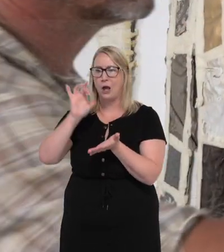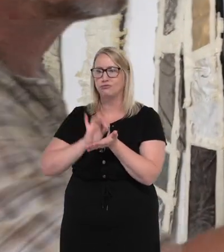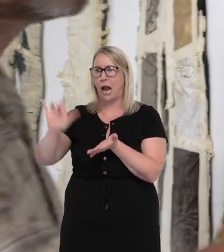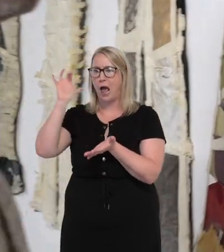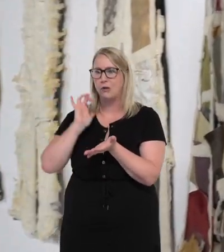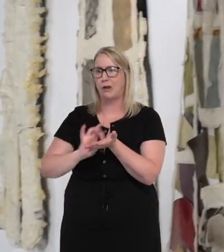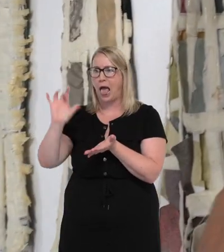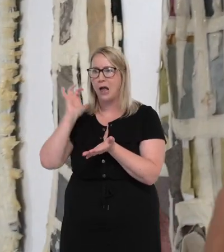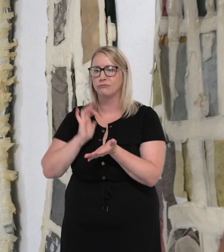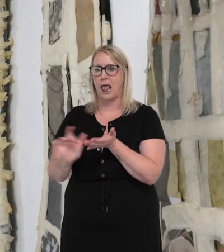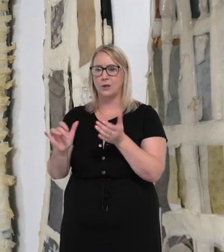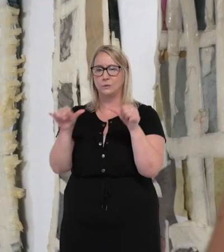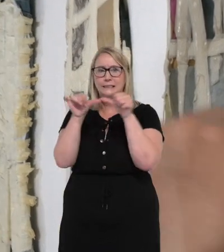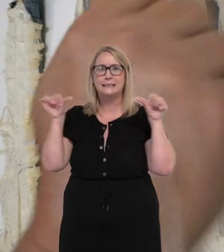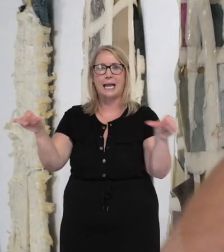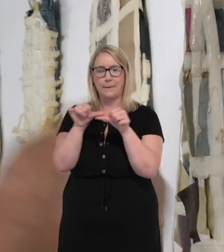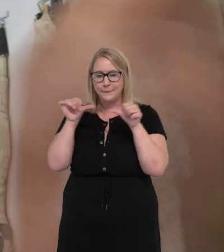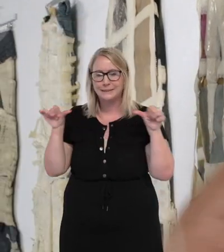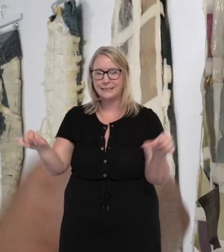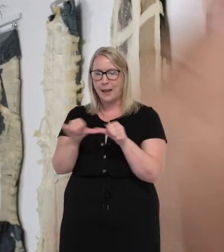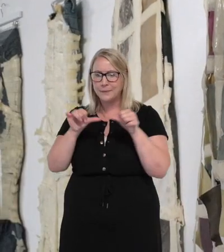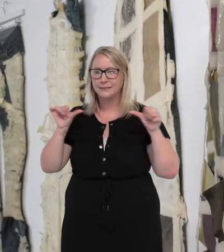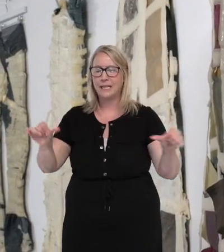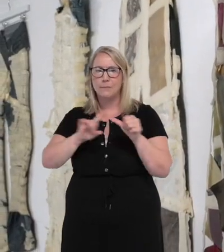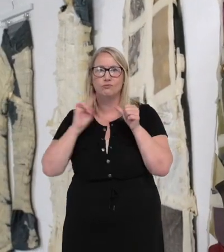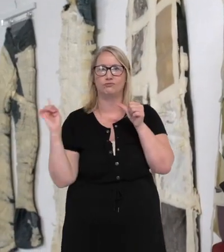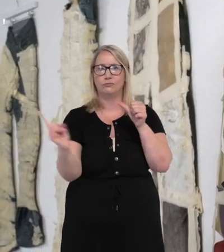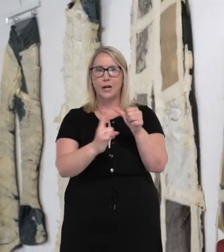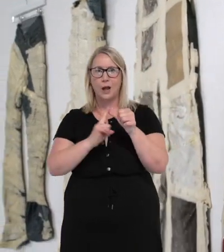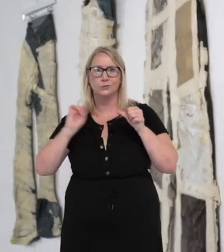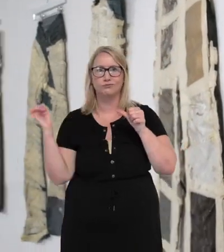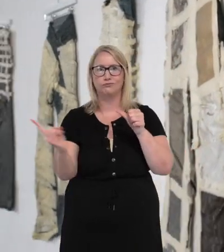All just masking tape. Around and around and around.